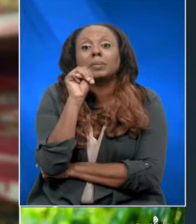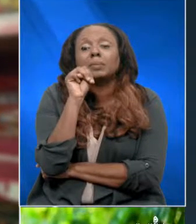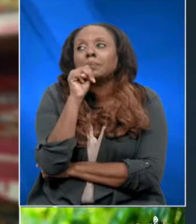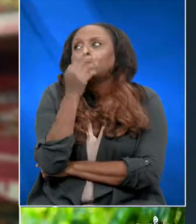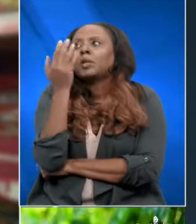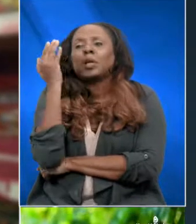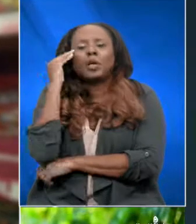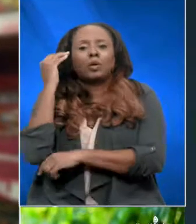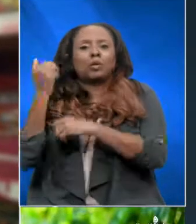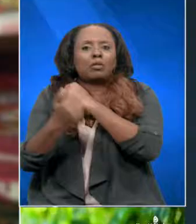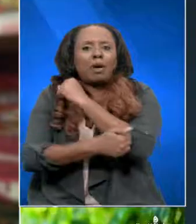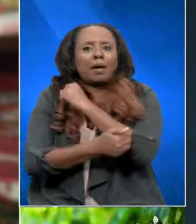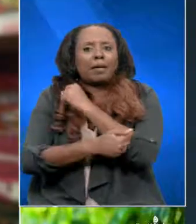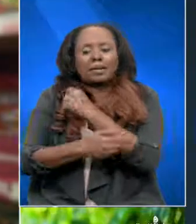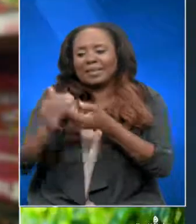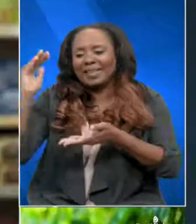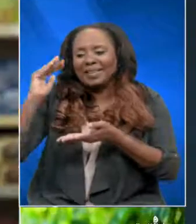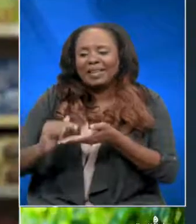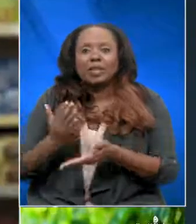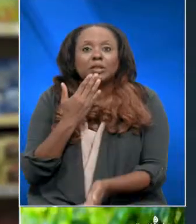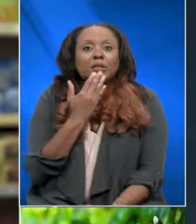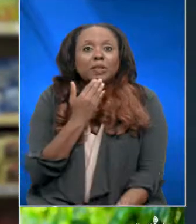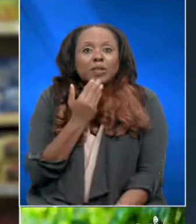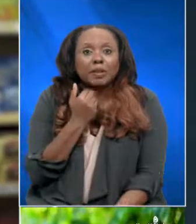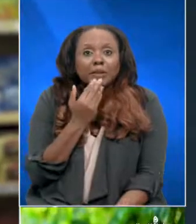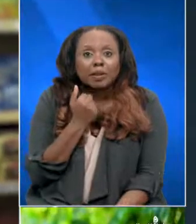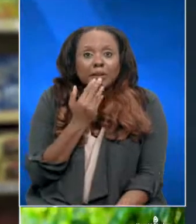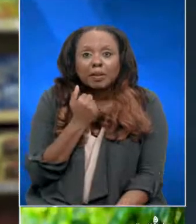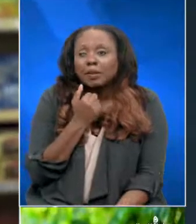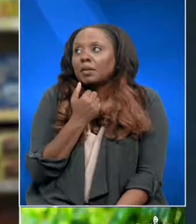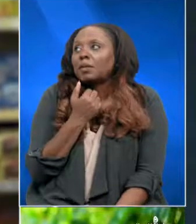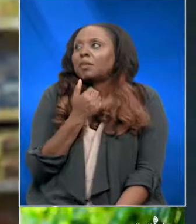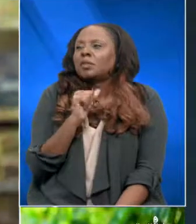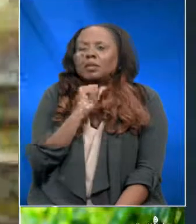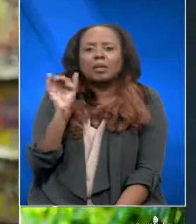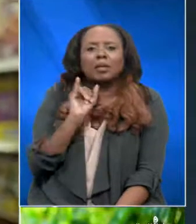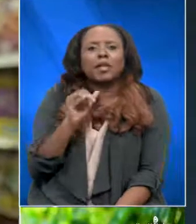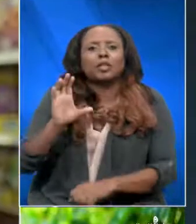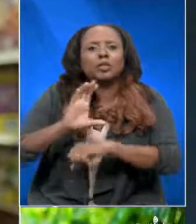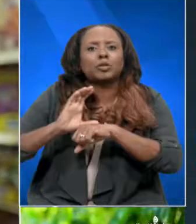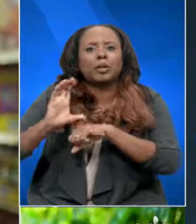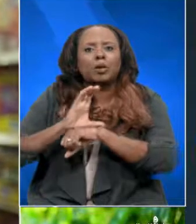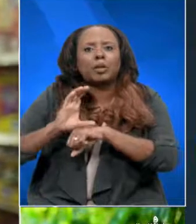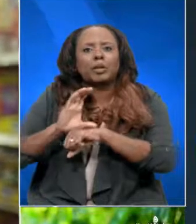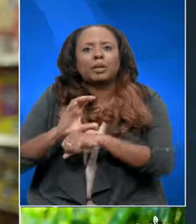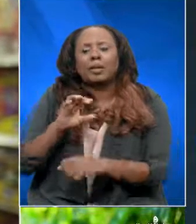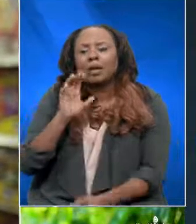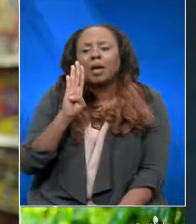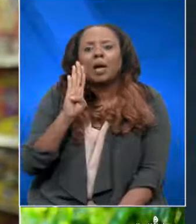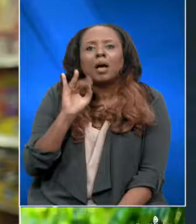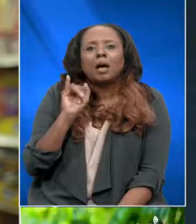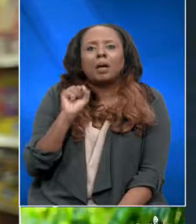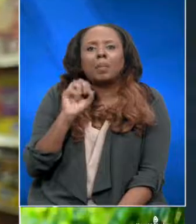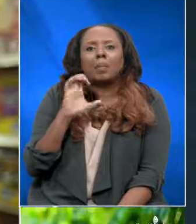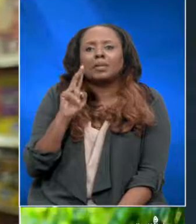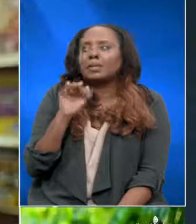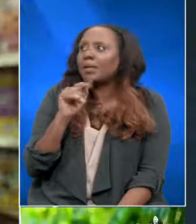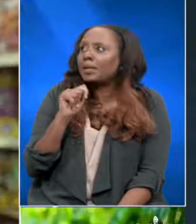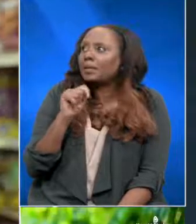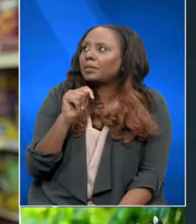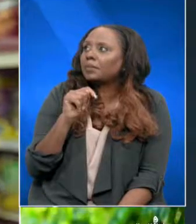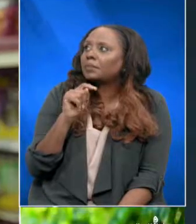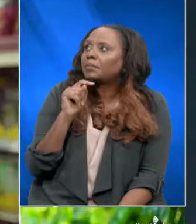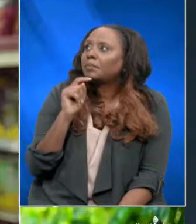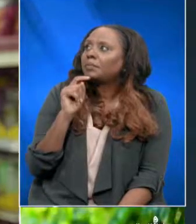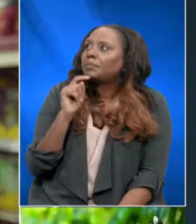would have less sugar than a biscuit or a chocolate biscuit. This particular pack of chocolate biscuit is